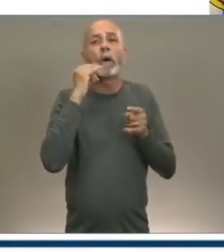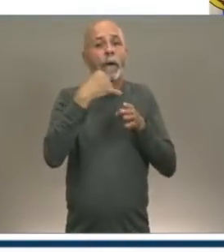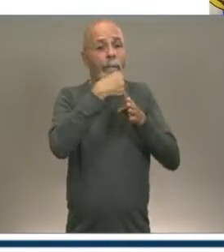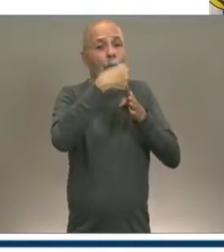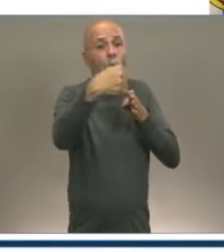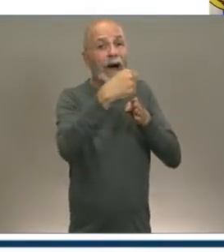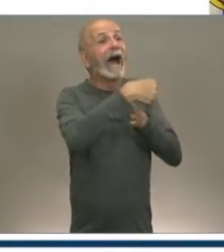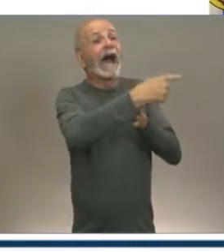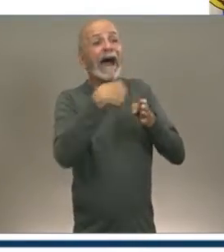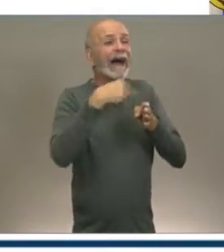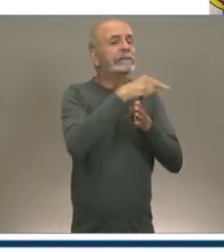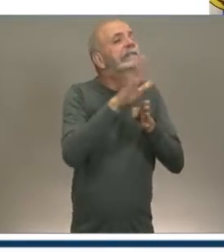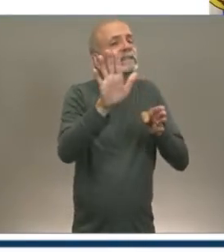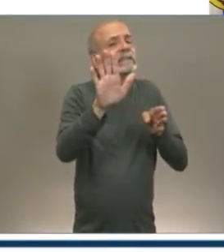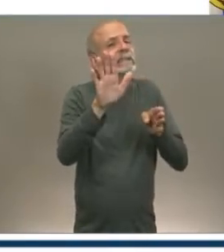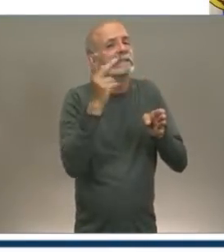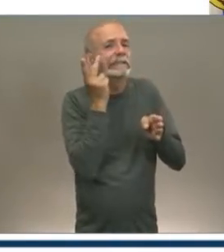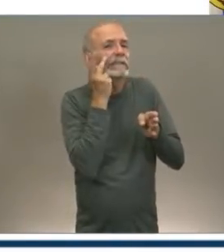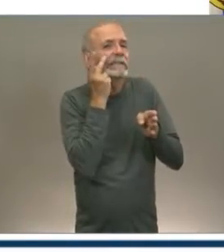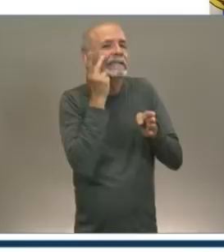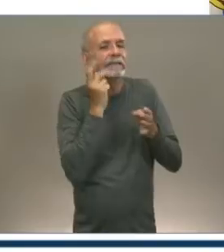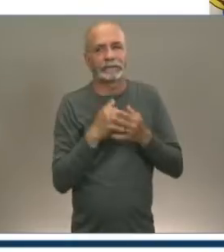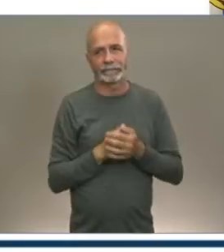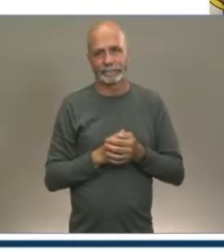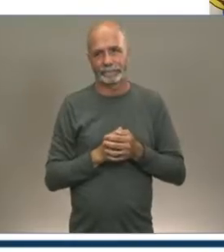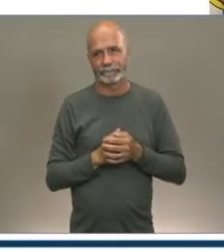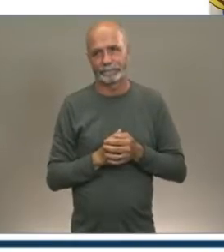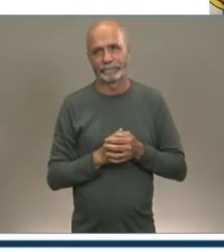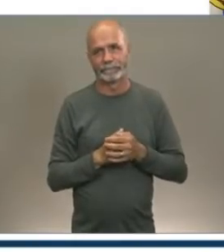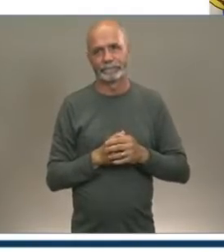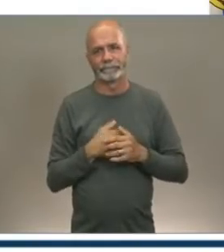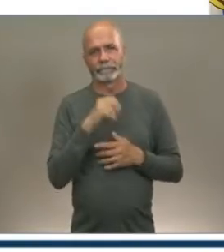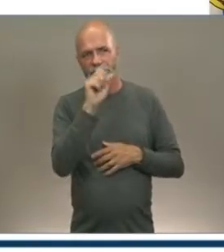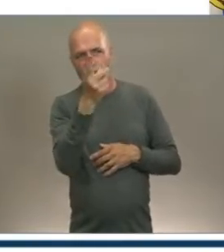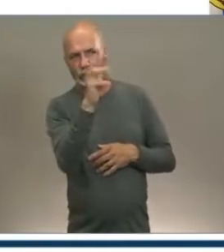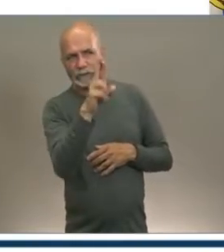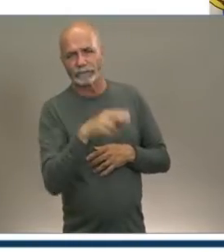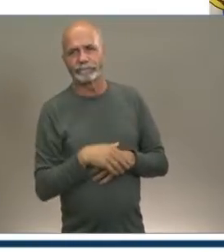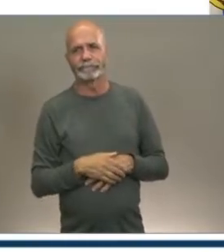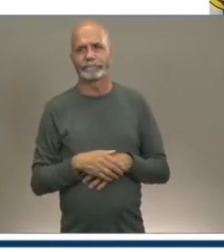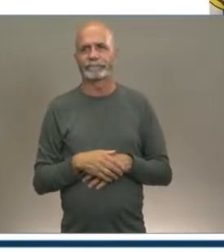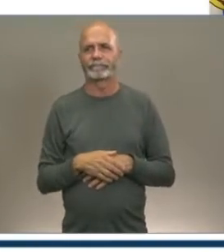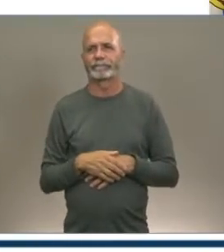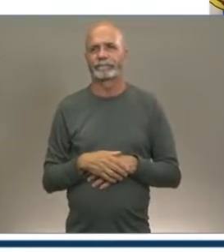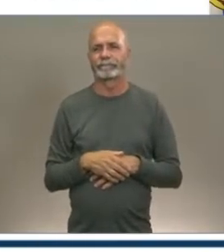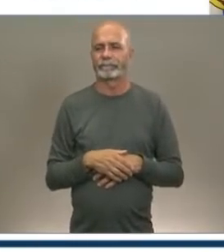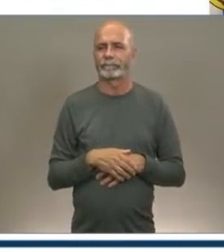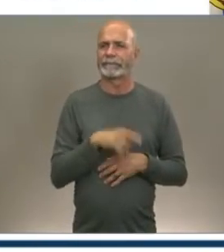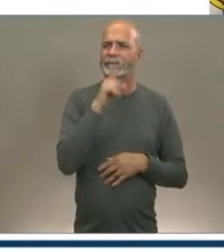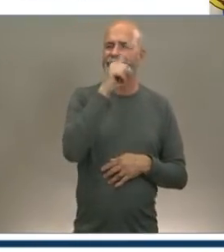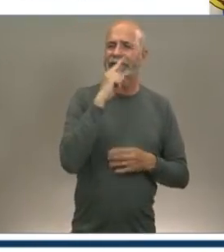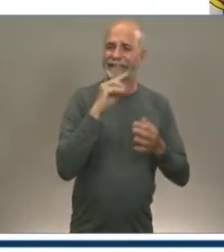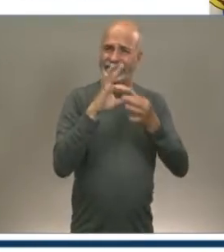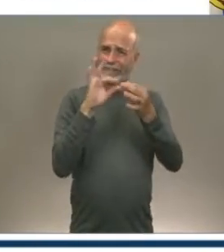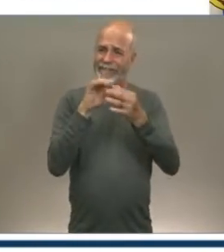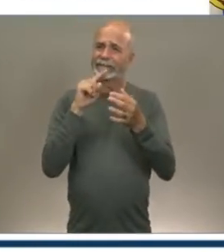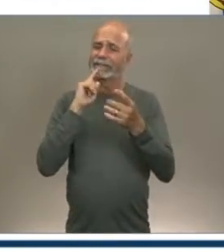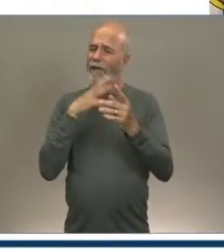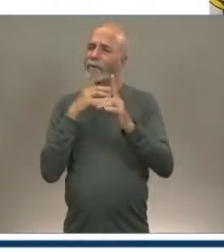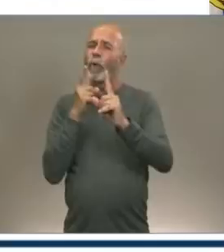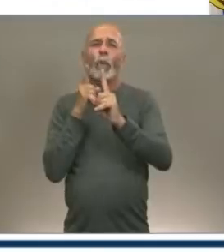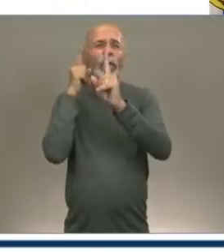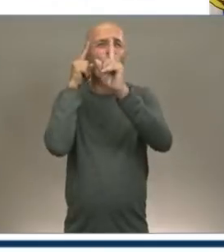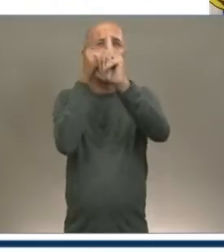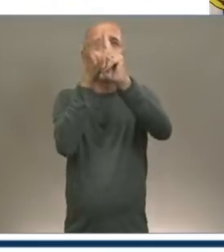Yes, for Dr. Strang, I might have missed something off the top there when you said you're now shifting the goal for the vaccine. Is there a new date as